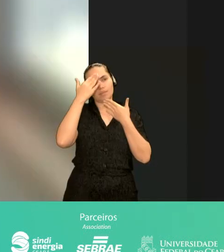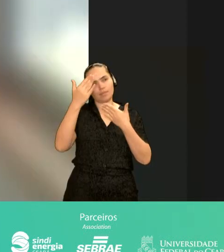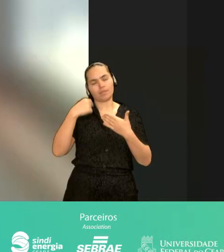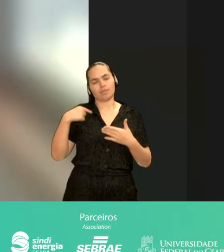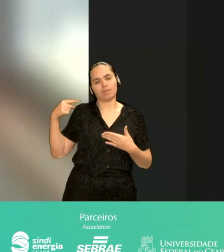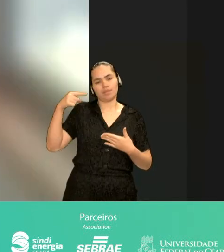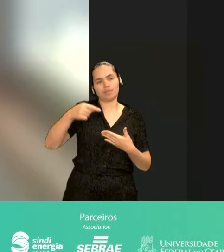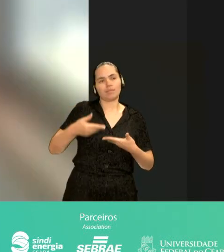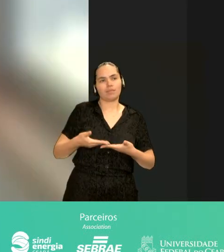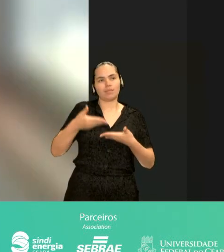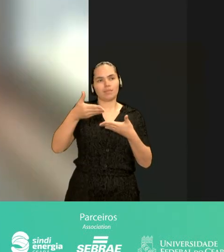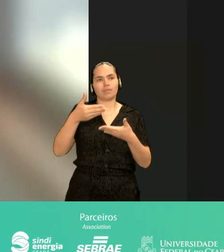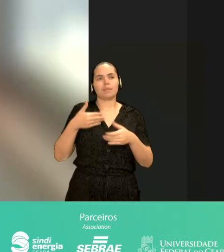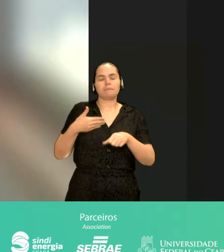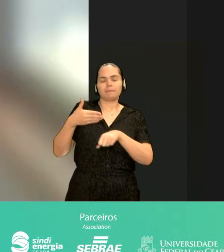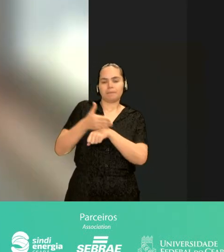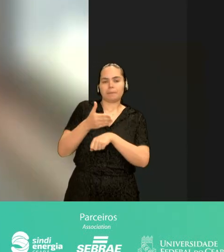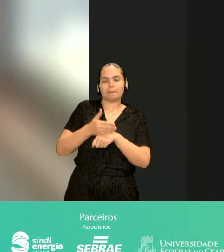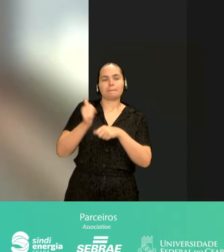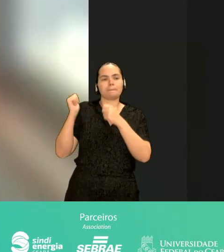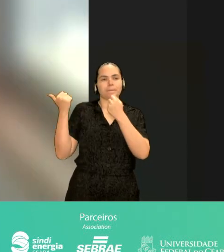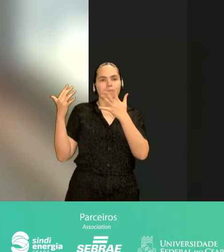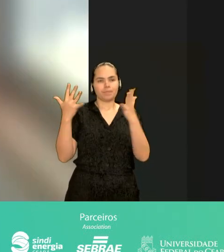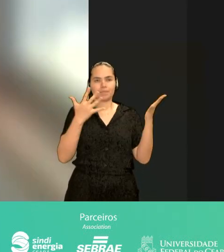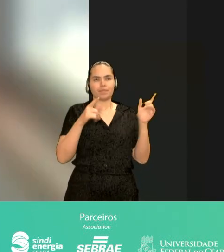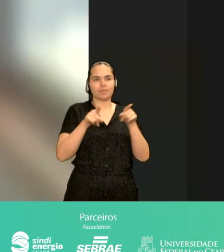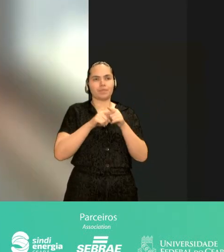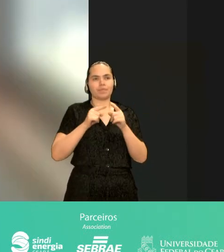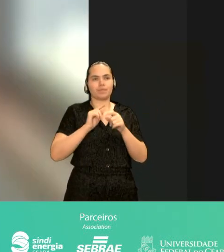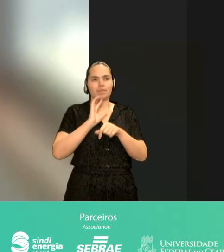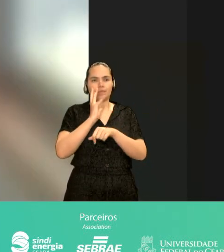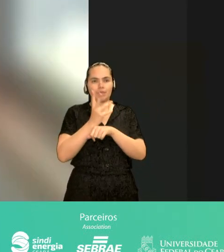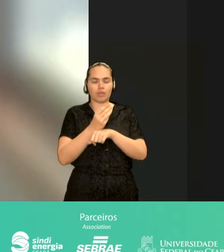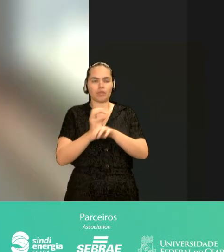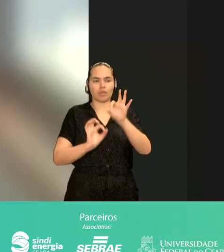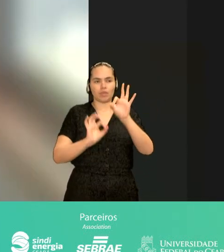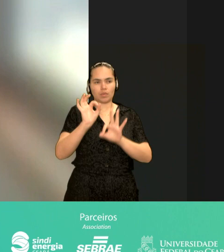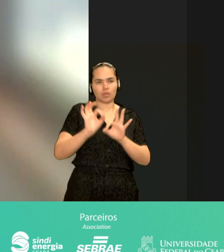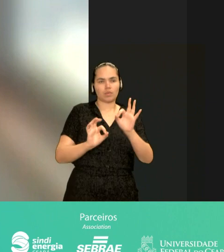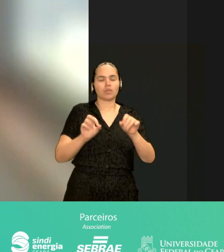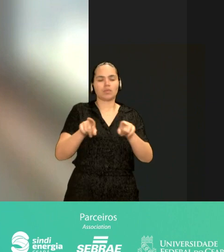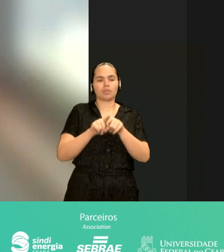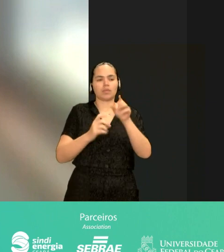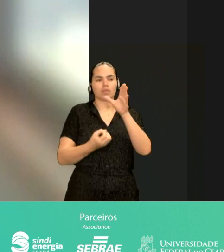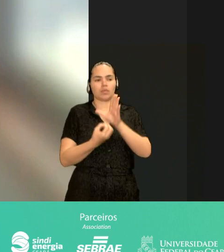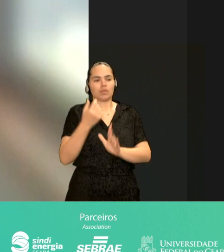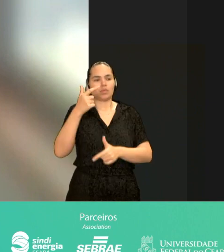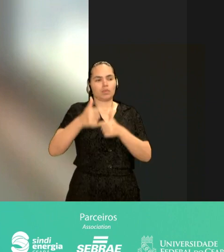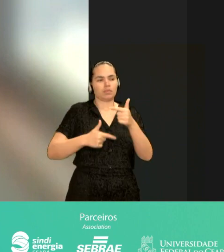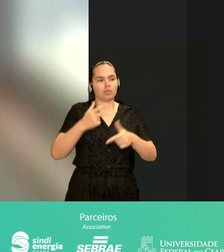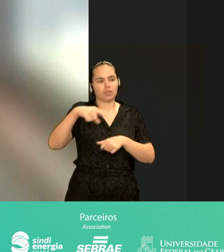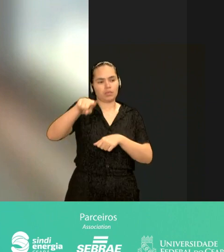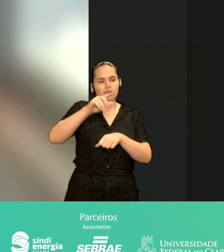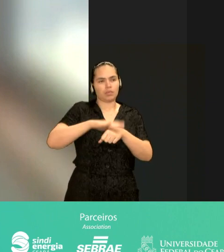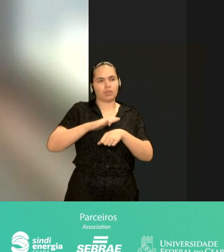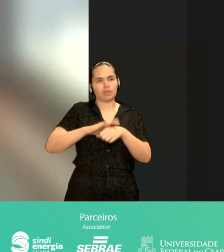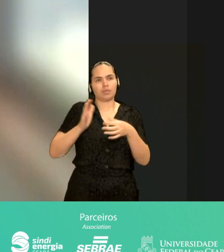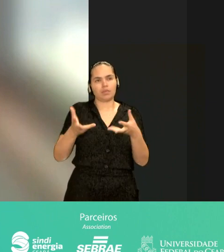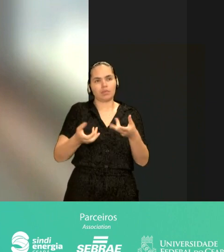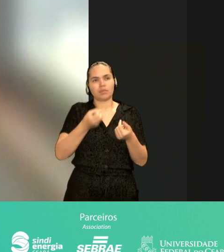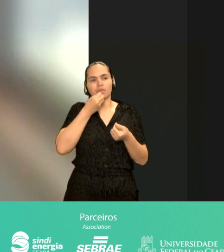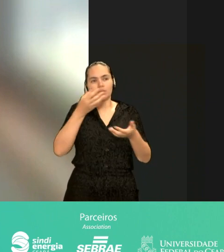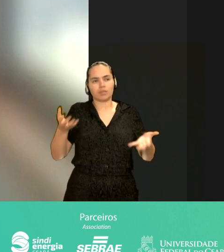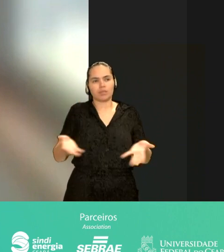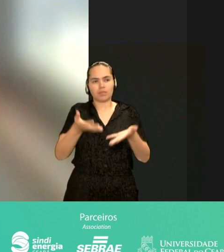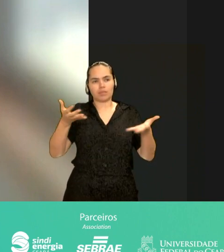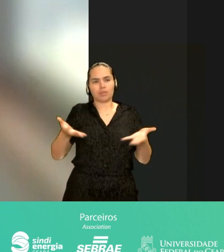pelo convite para organization participar e parabenizar pela and for organização do all evento your work e por todo esse leveraging trabalho que green vocês têm feito economy muito bem de in Brazil.